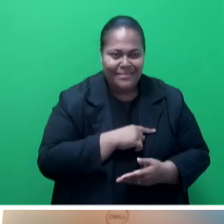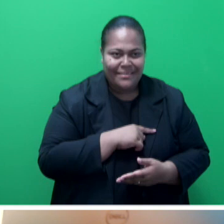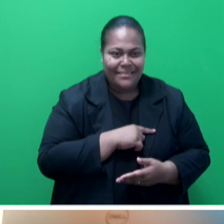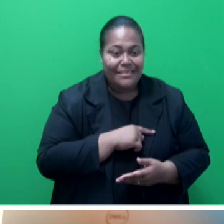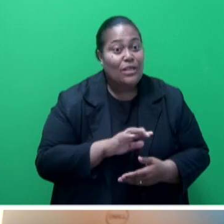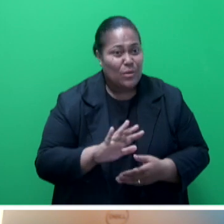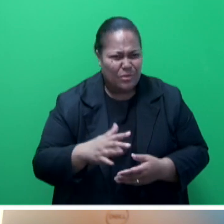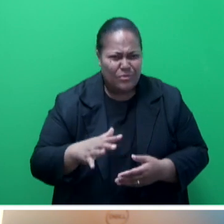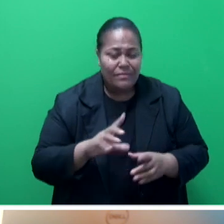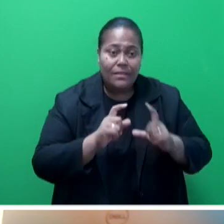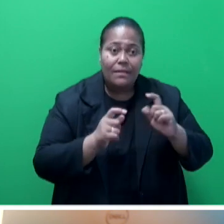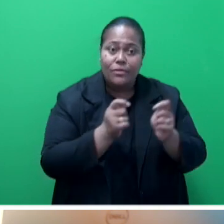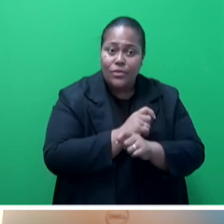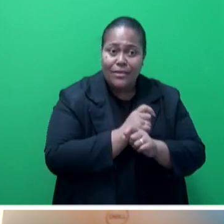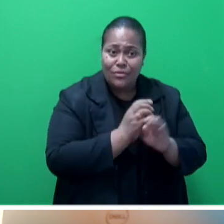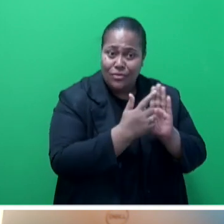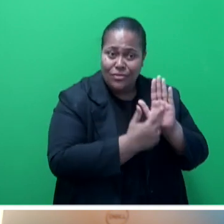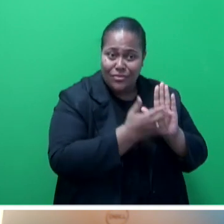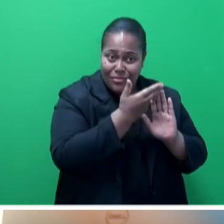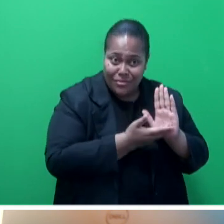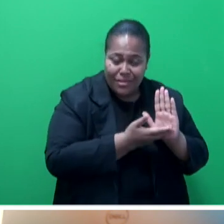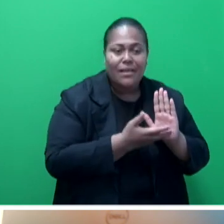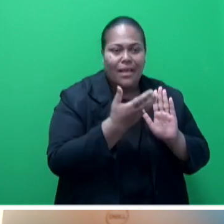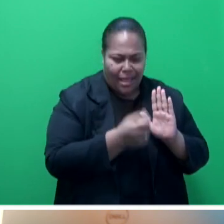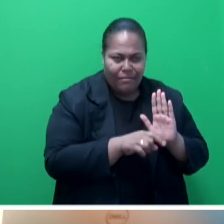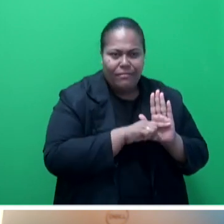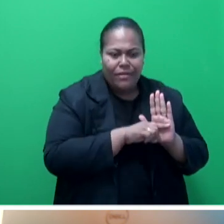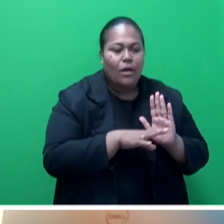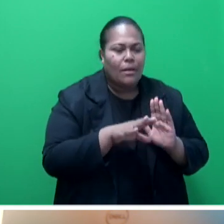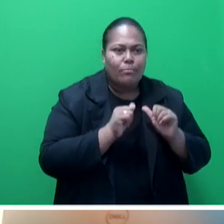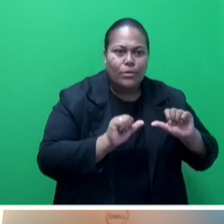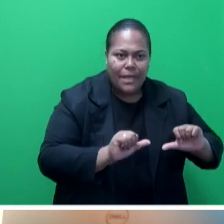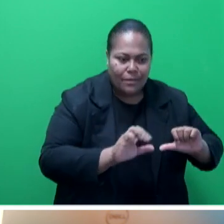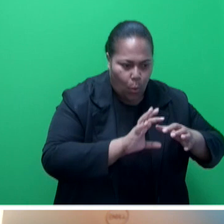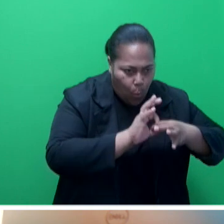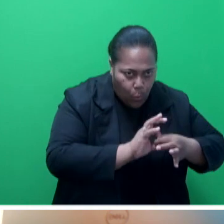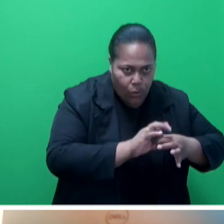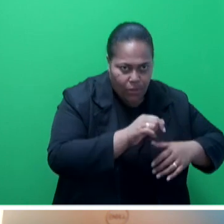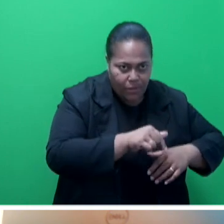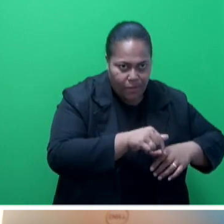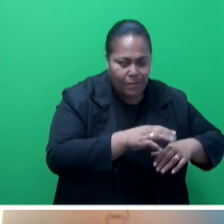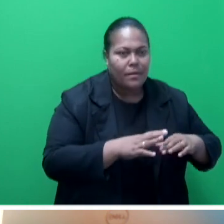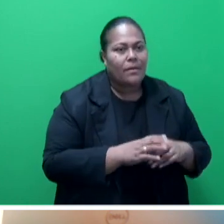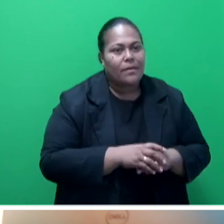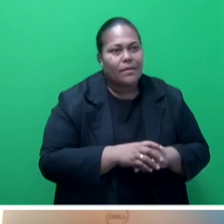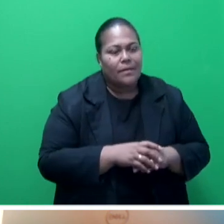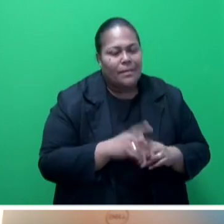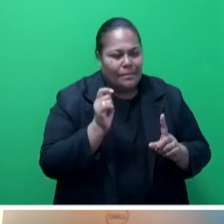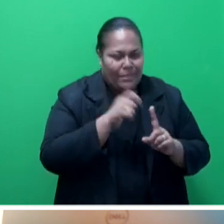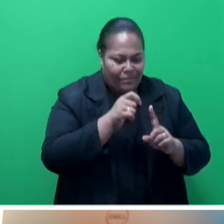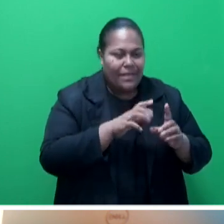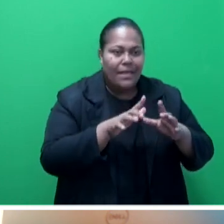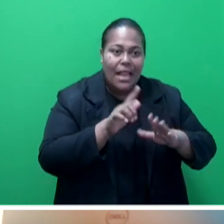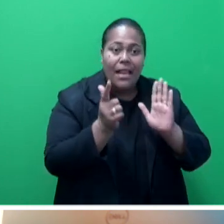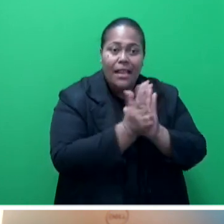bill establishes carbon sequestration property rights and defines it as the exclusive and distinct legal right